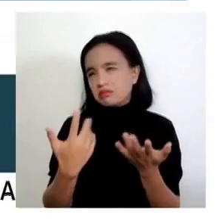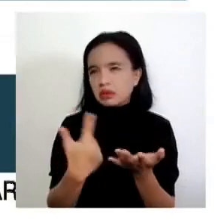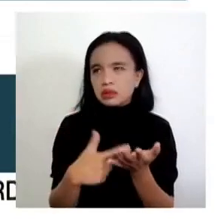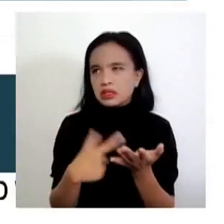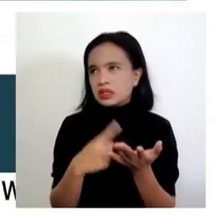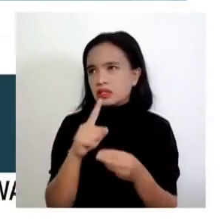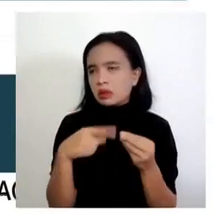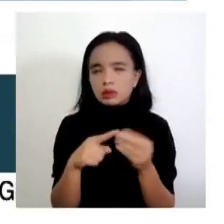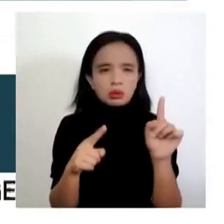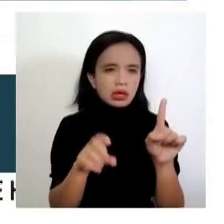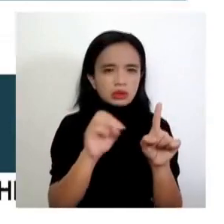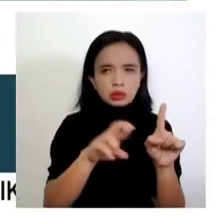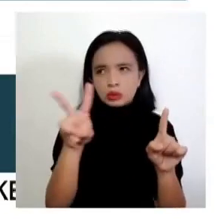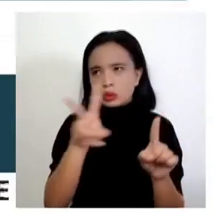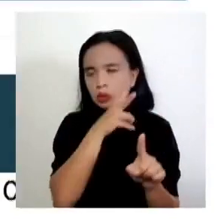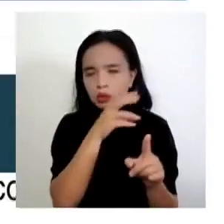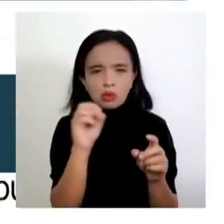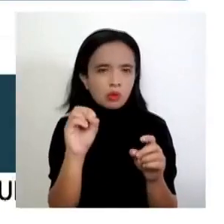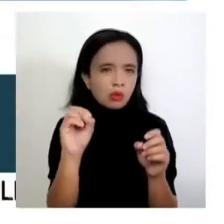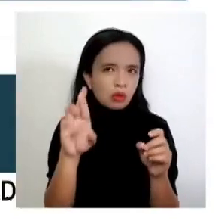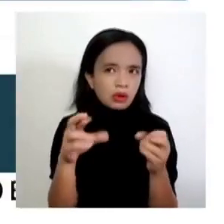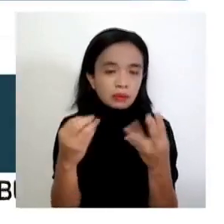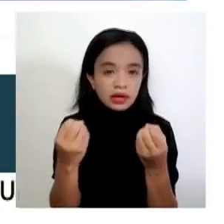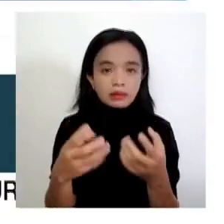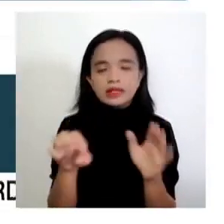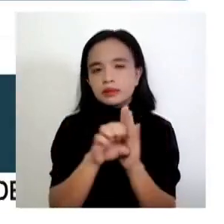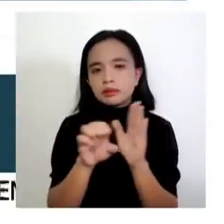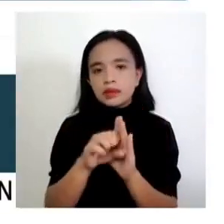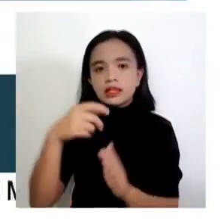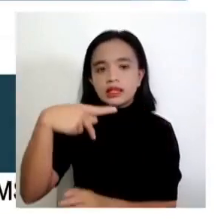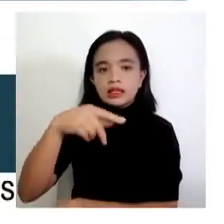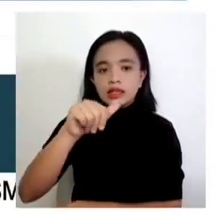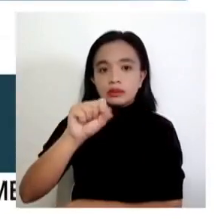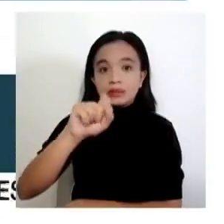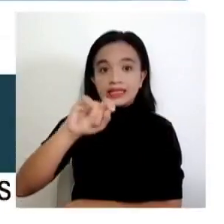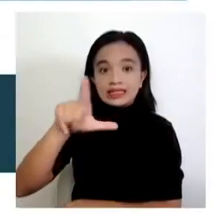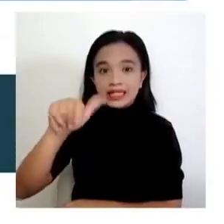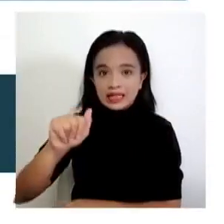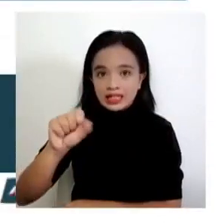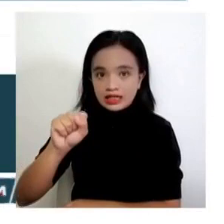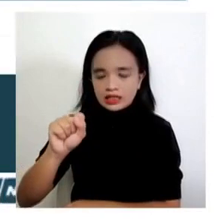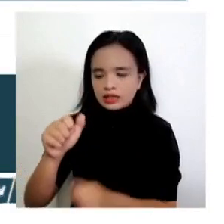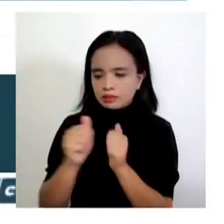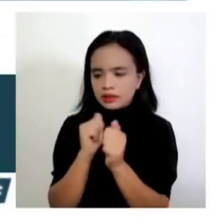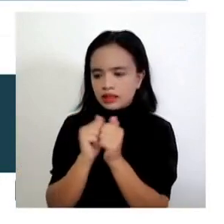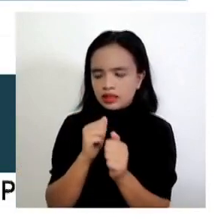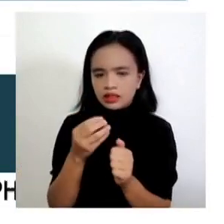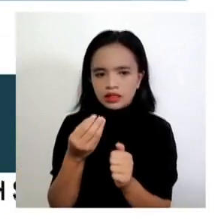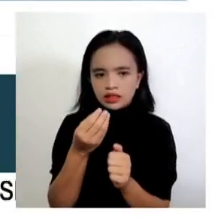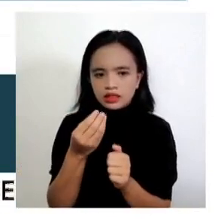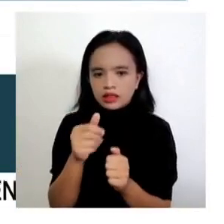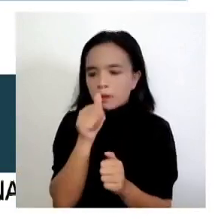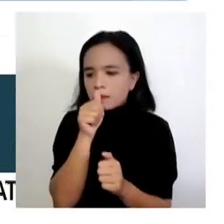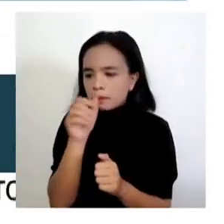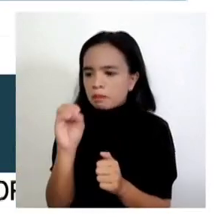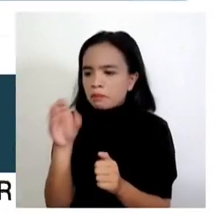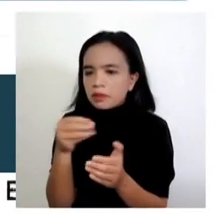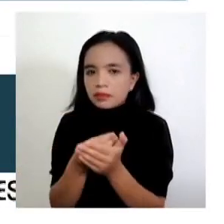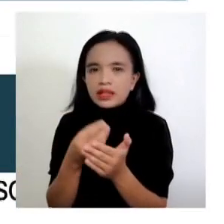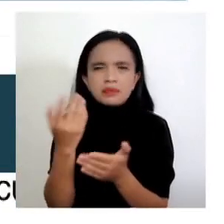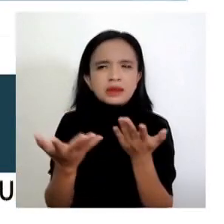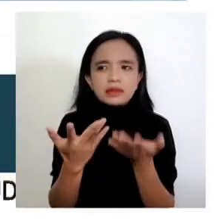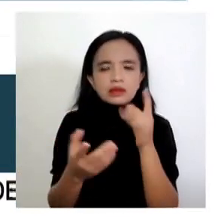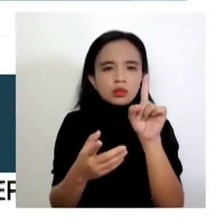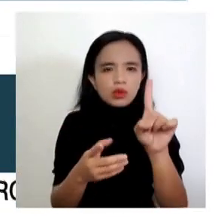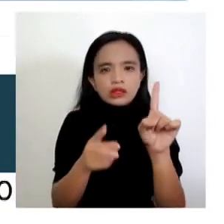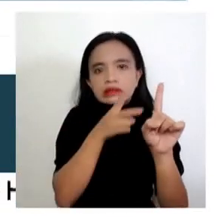several? It seemed, for example, dun sa Pastilla scam na halos iisang sindikato yan, medyo